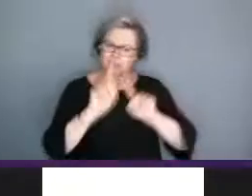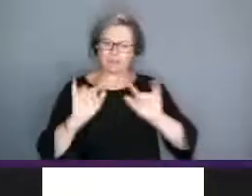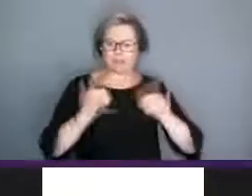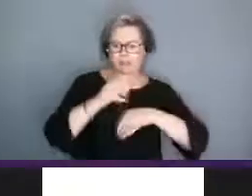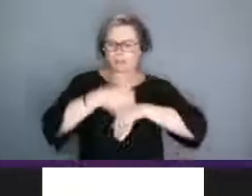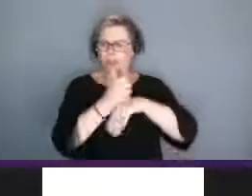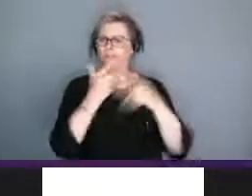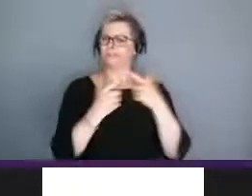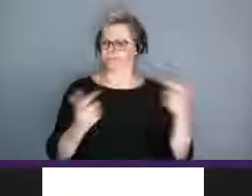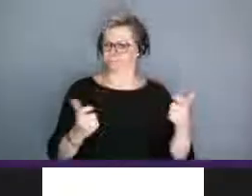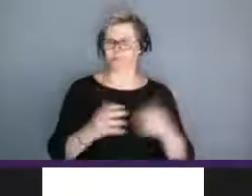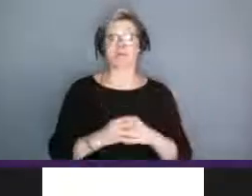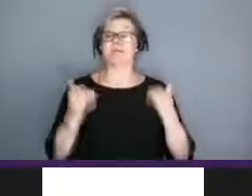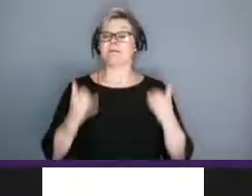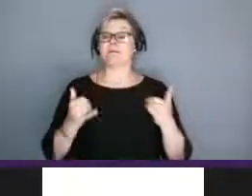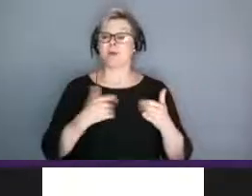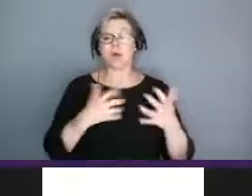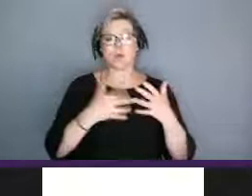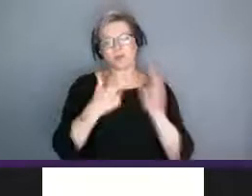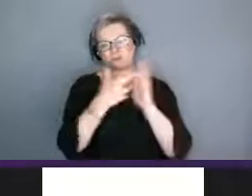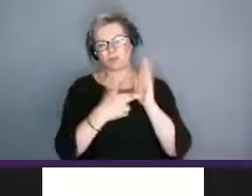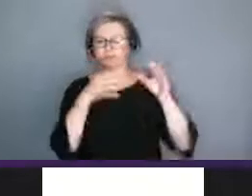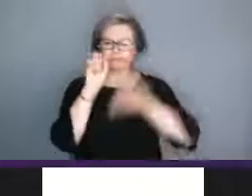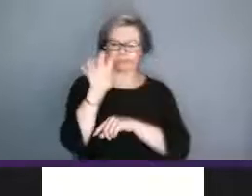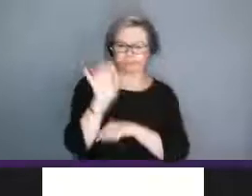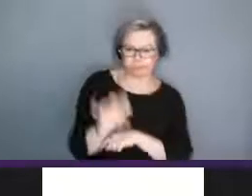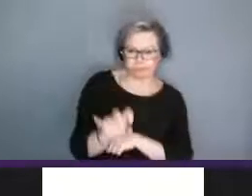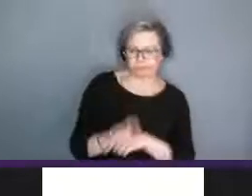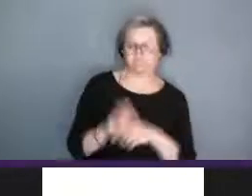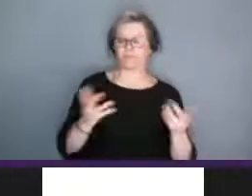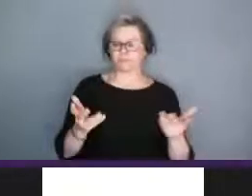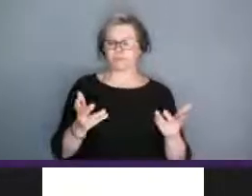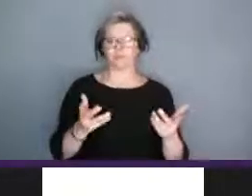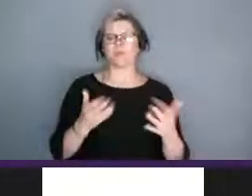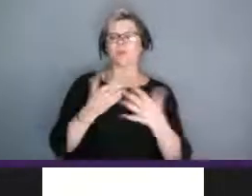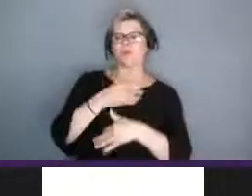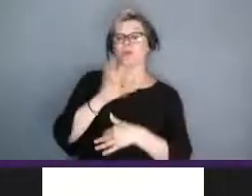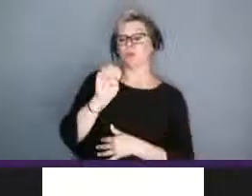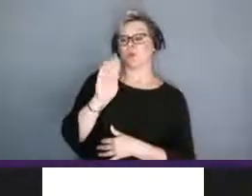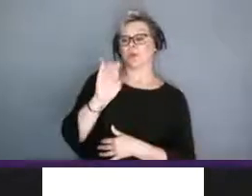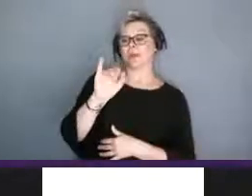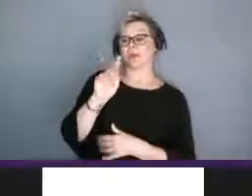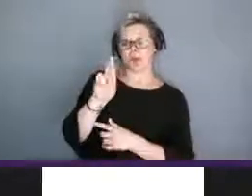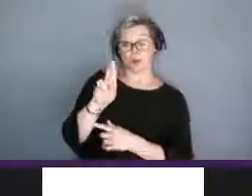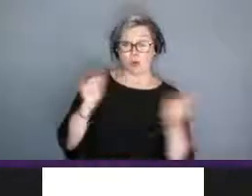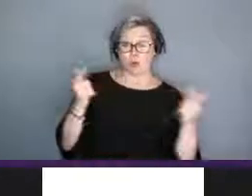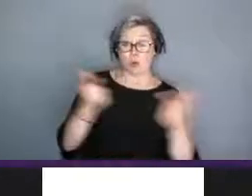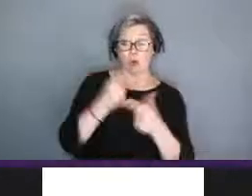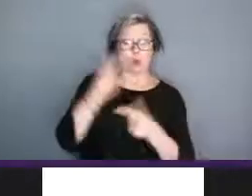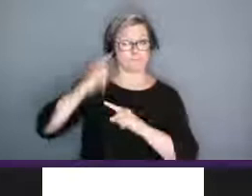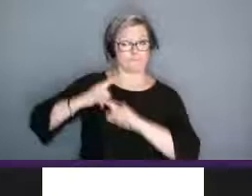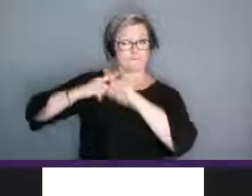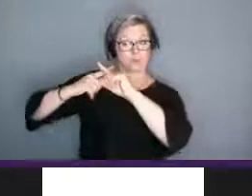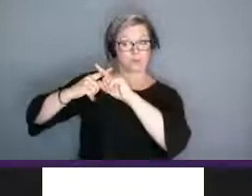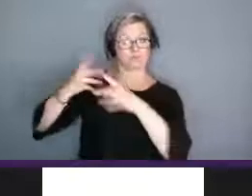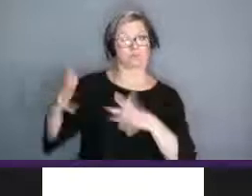just give some brief housekeeping items, just to let you know that during the webinar, everybody will be muted. This